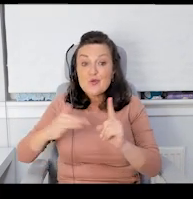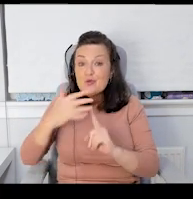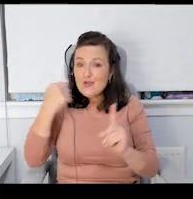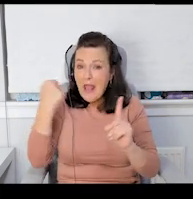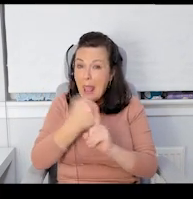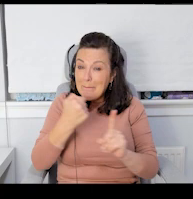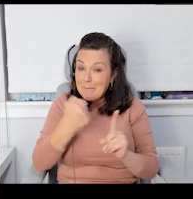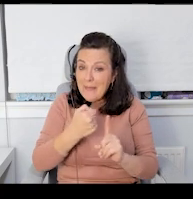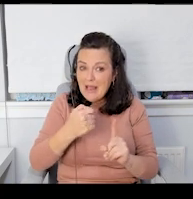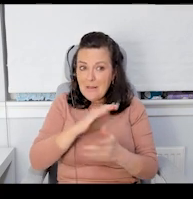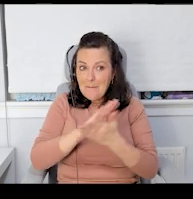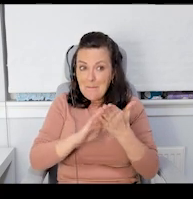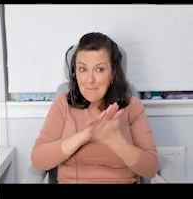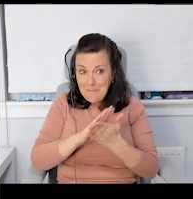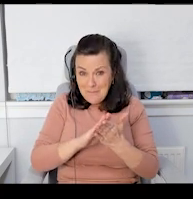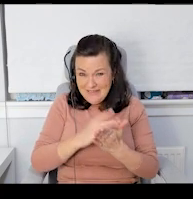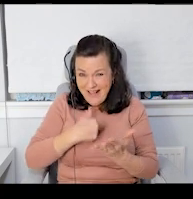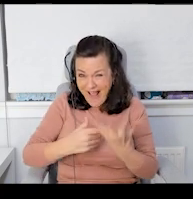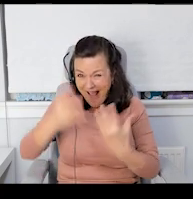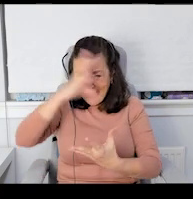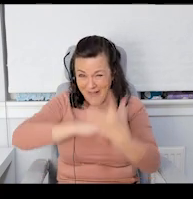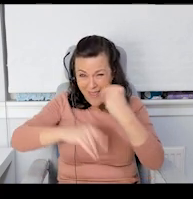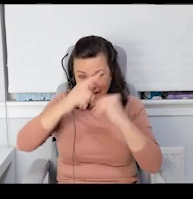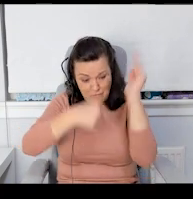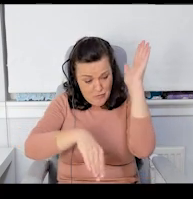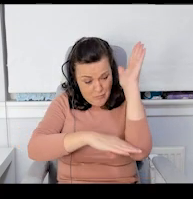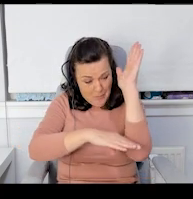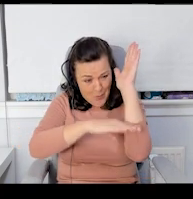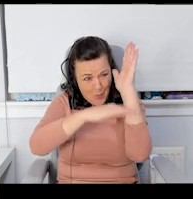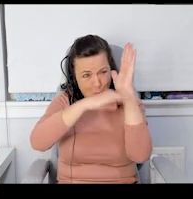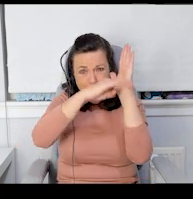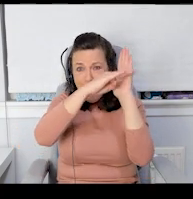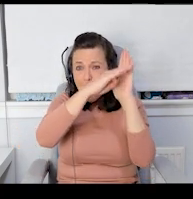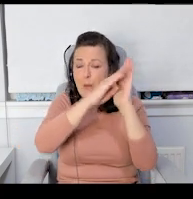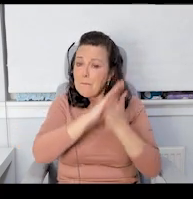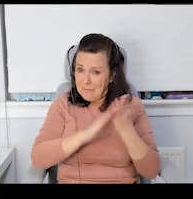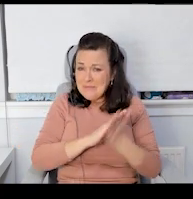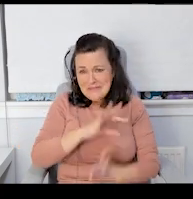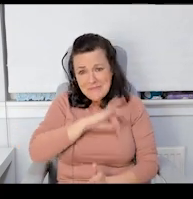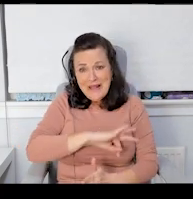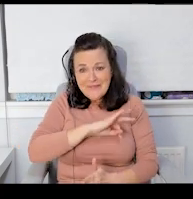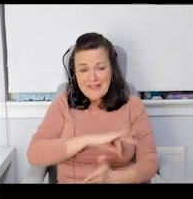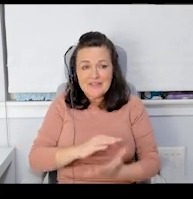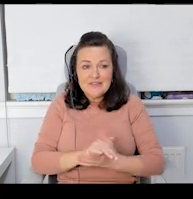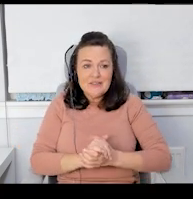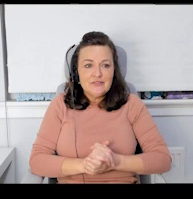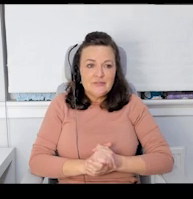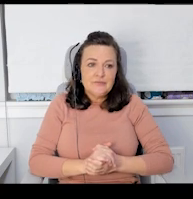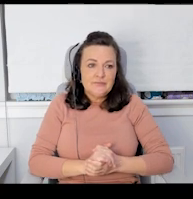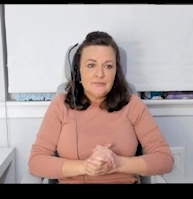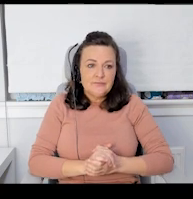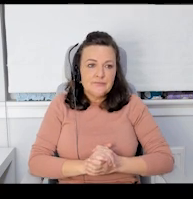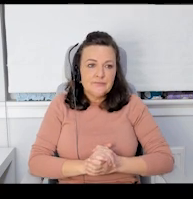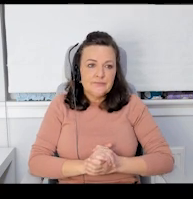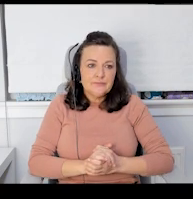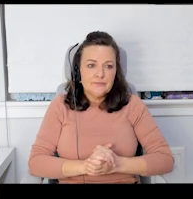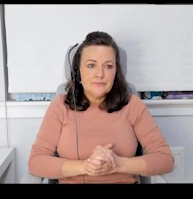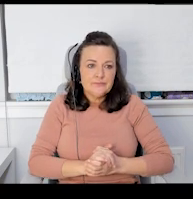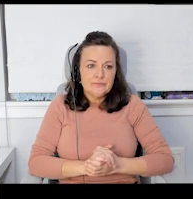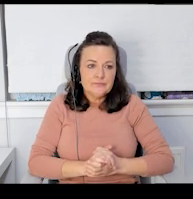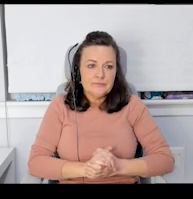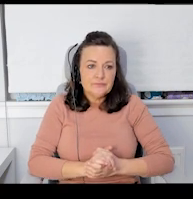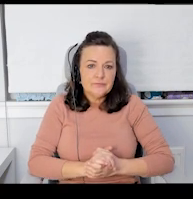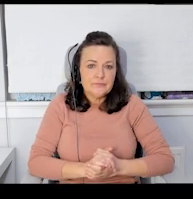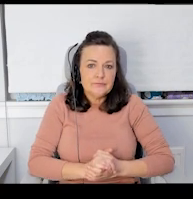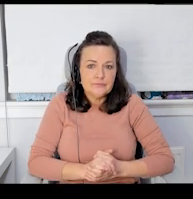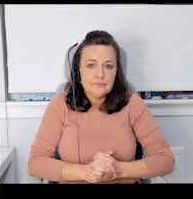being an apprentice right the way through. So that's been a huge benefit for myself. Fantastic. So not only you develop your technical skills